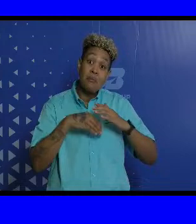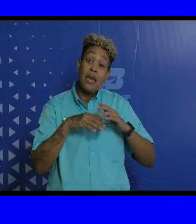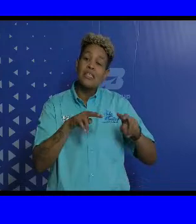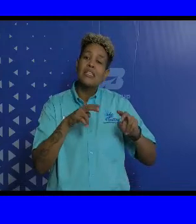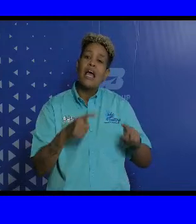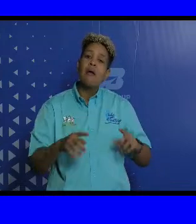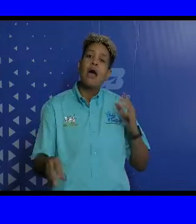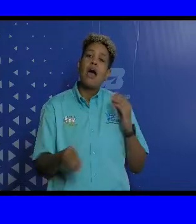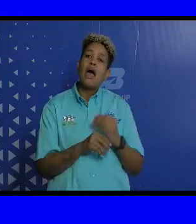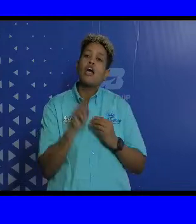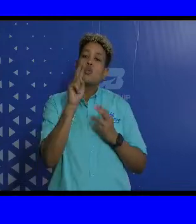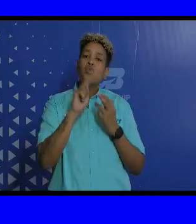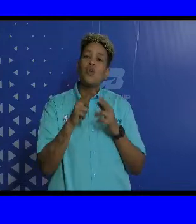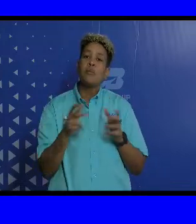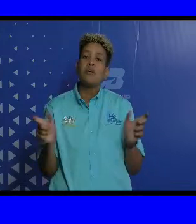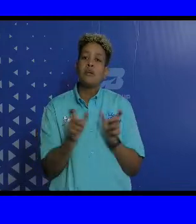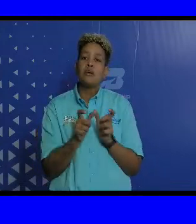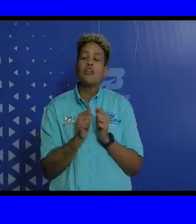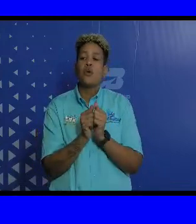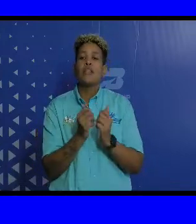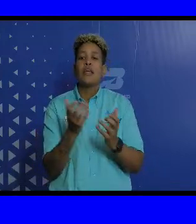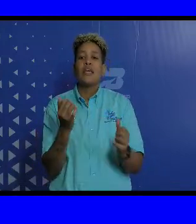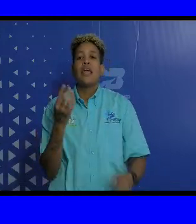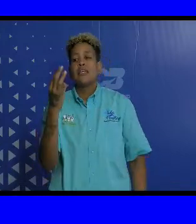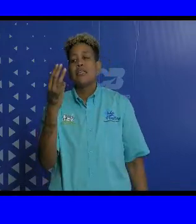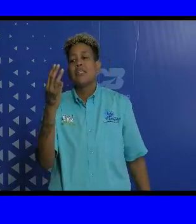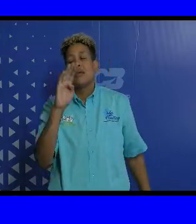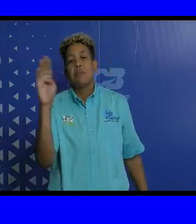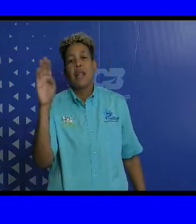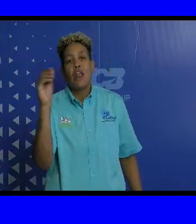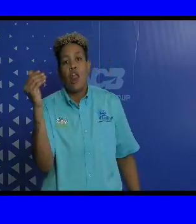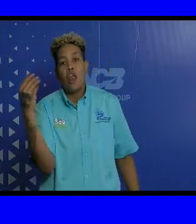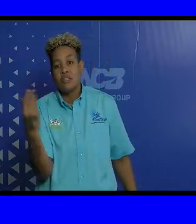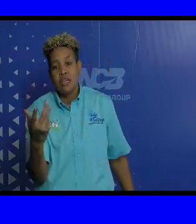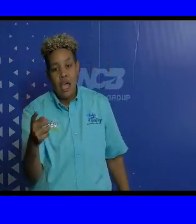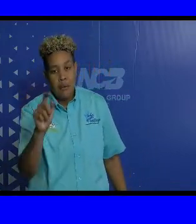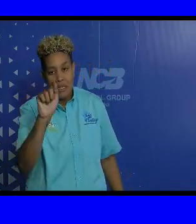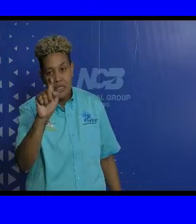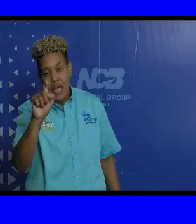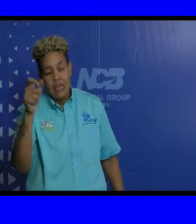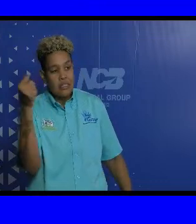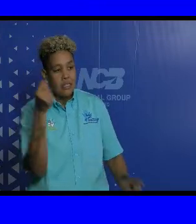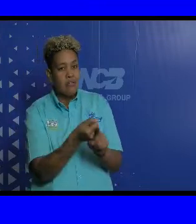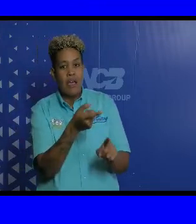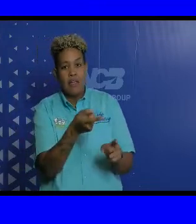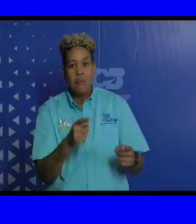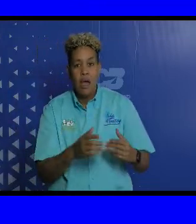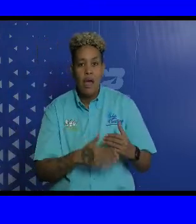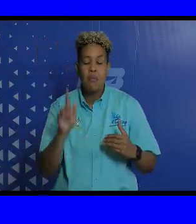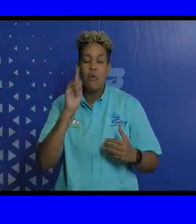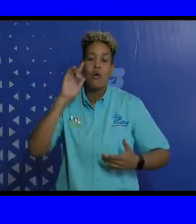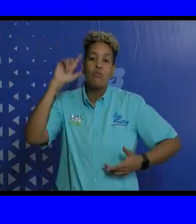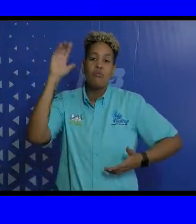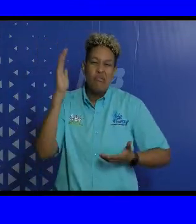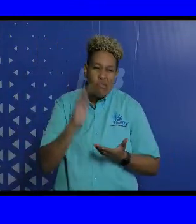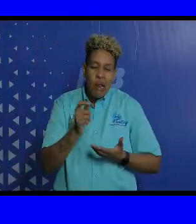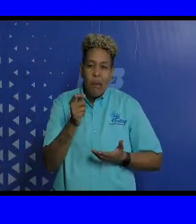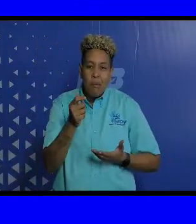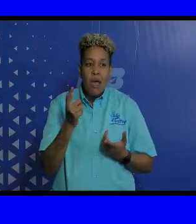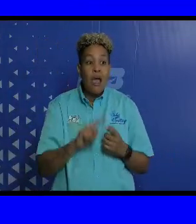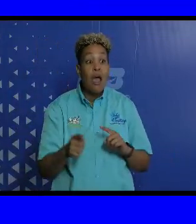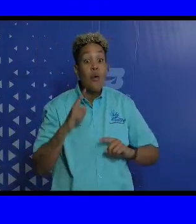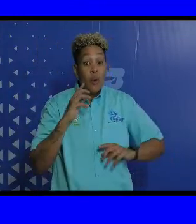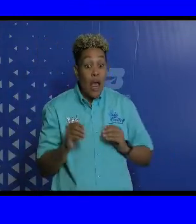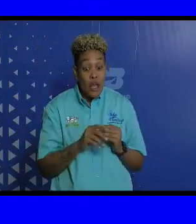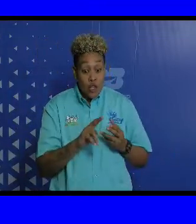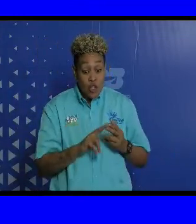You add those two numbers together, you get $16 billion. You tax affect them, it'll come down a bit. But when you